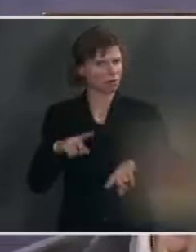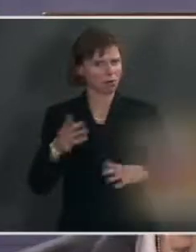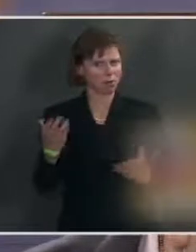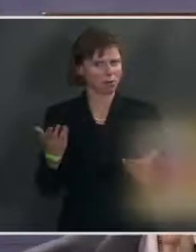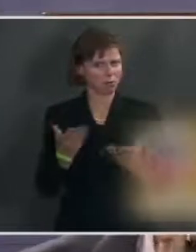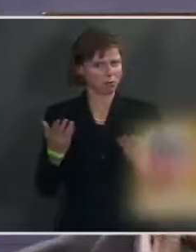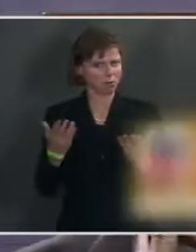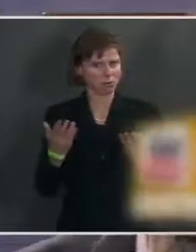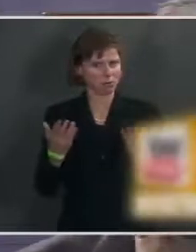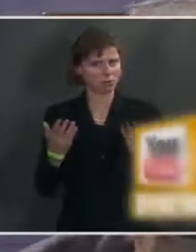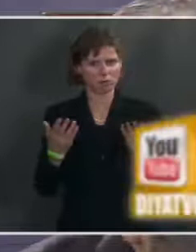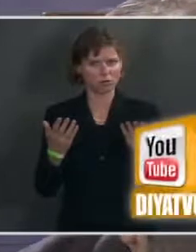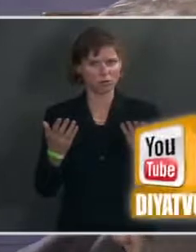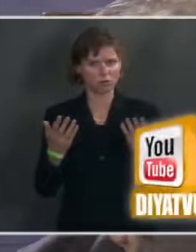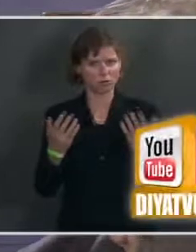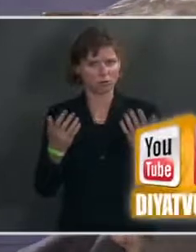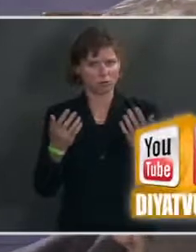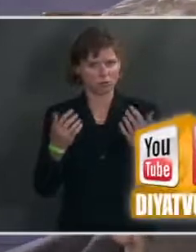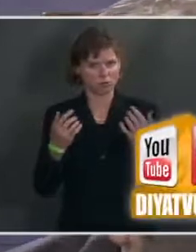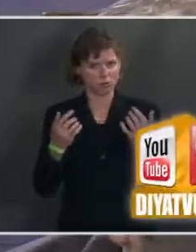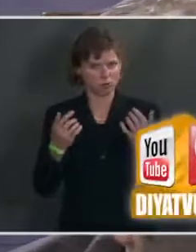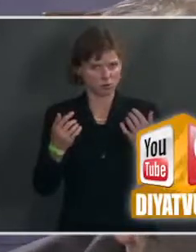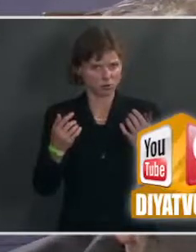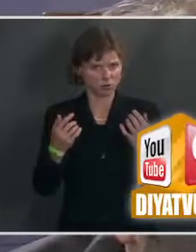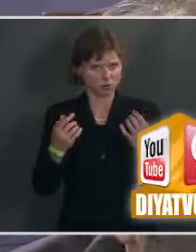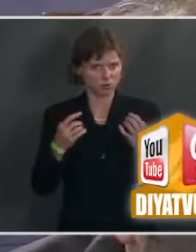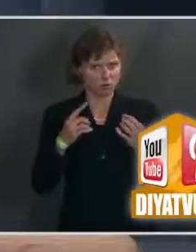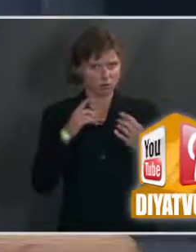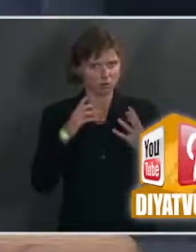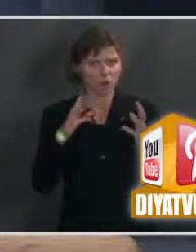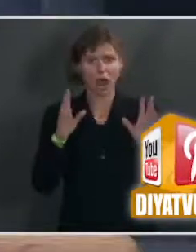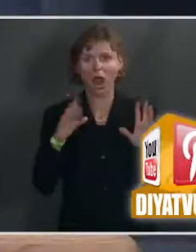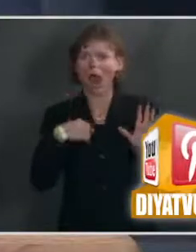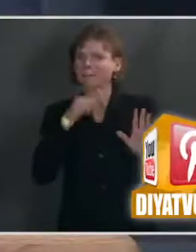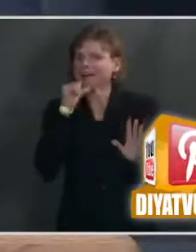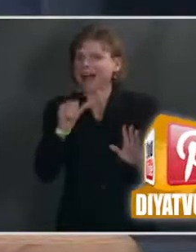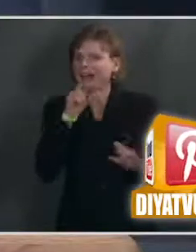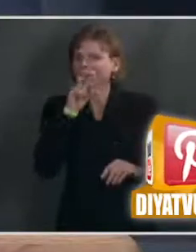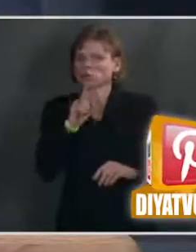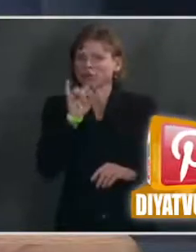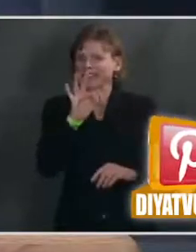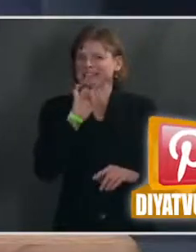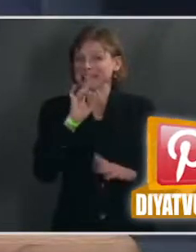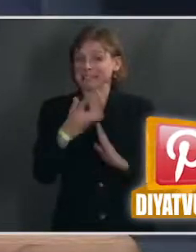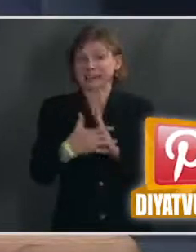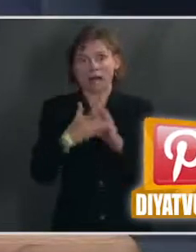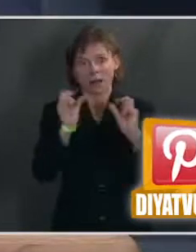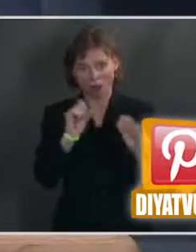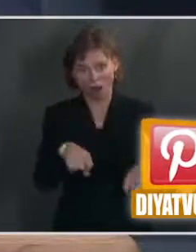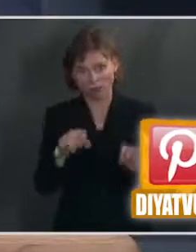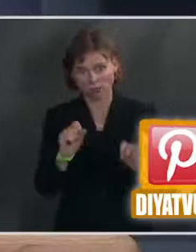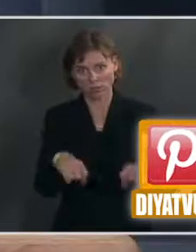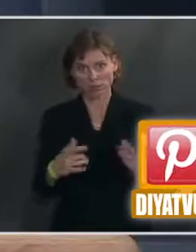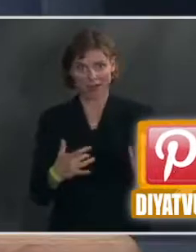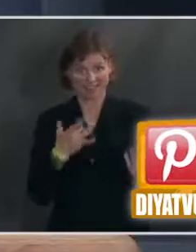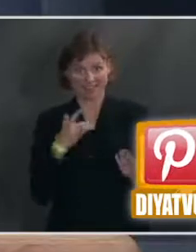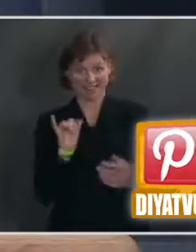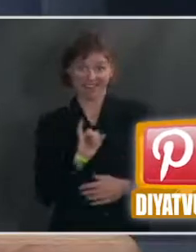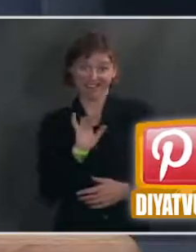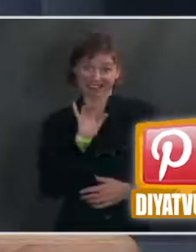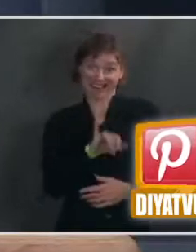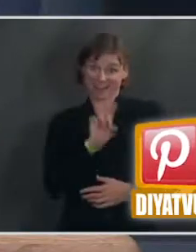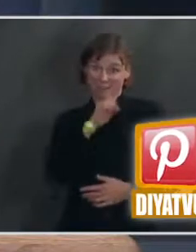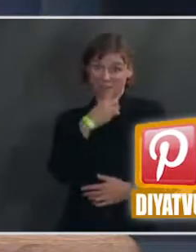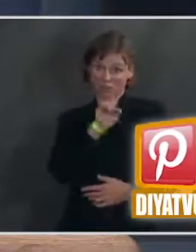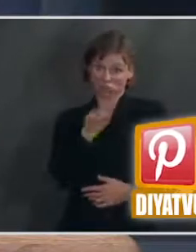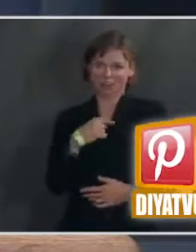through a random media report or a camera got a picture. I'm not even sure if it's technically possible. That feels like the first question. So let me